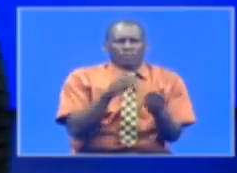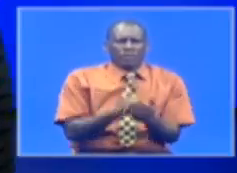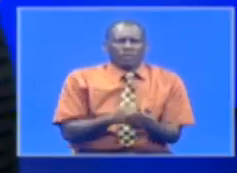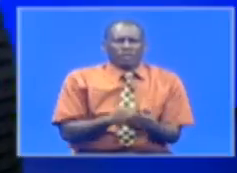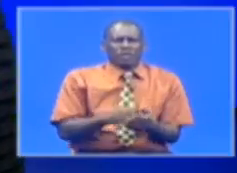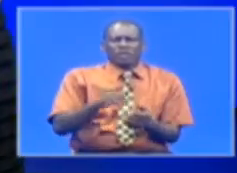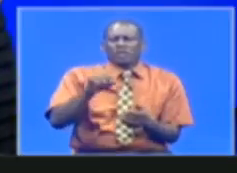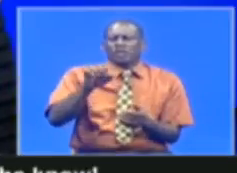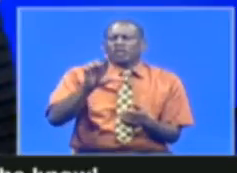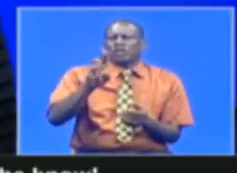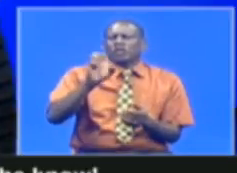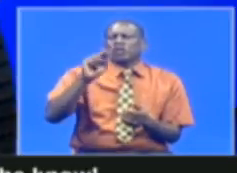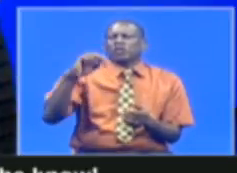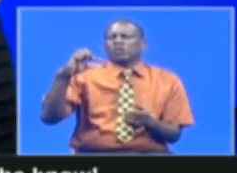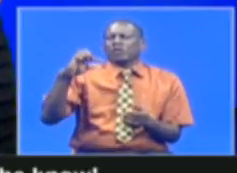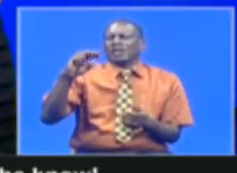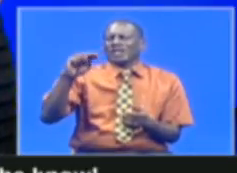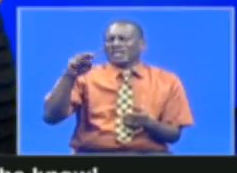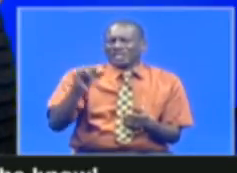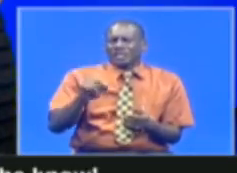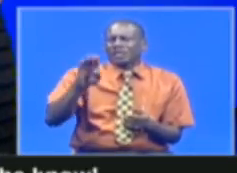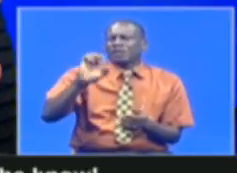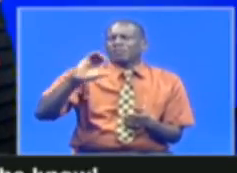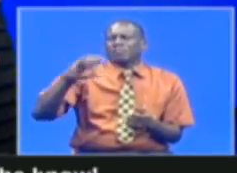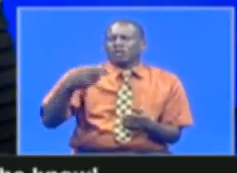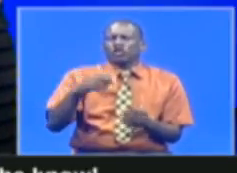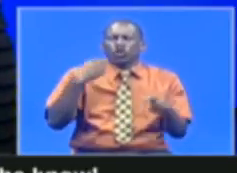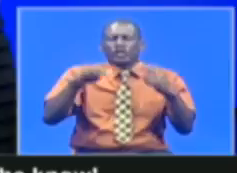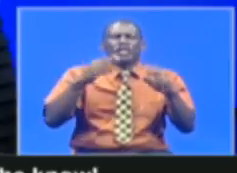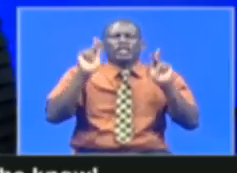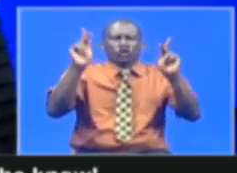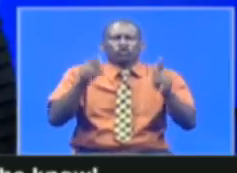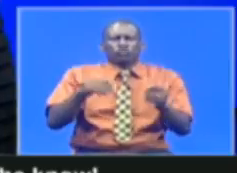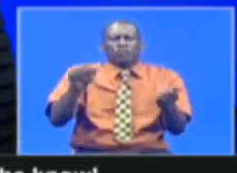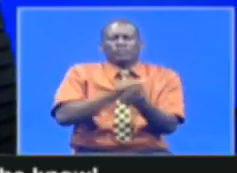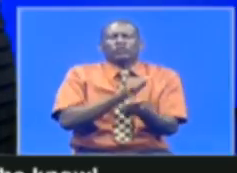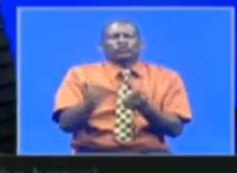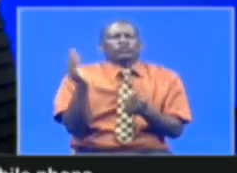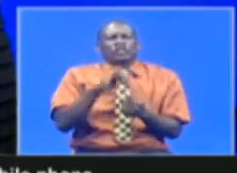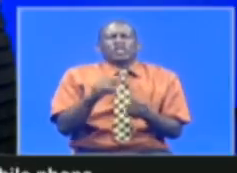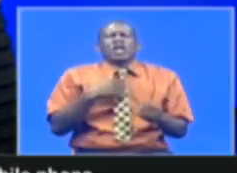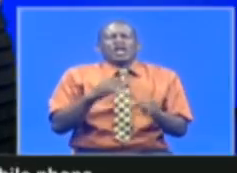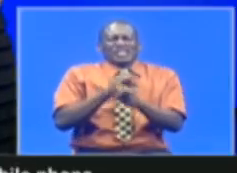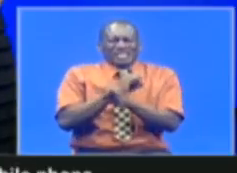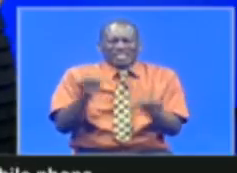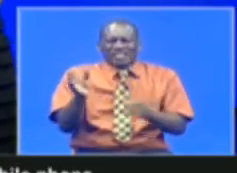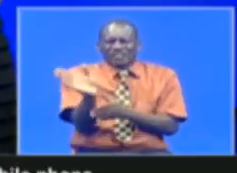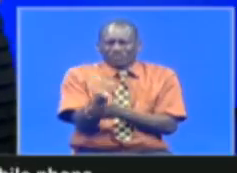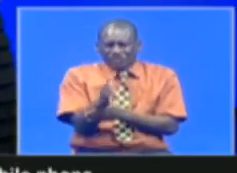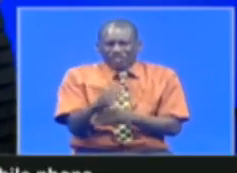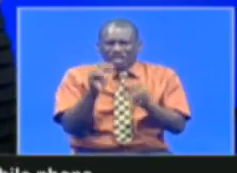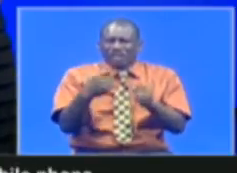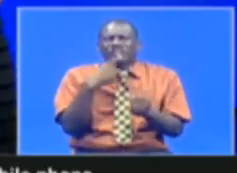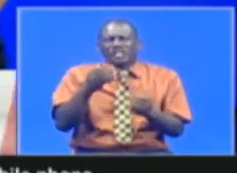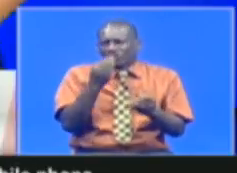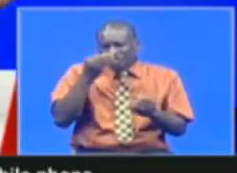Lwang'ni Beach Hotels in Kisumu is no more. Famed for its delicious fresh fish, I'm not just saying this, I've enjoyed it